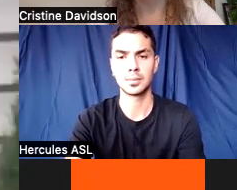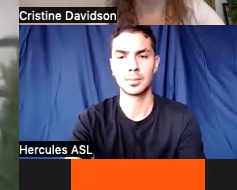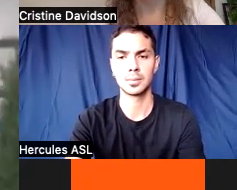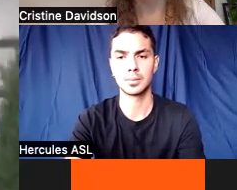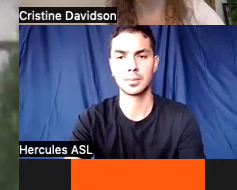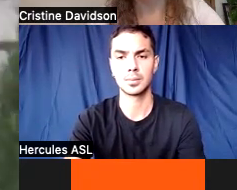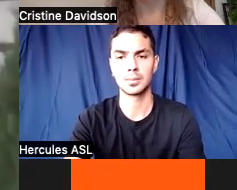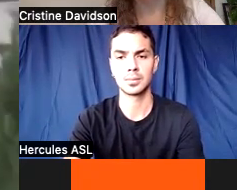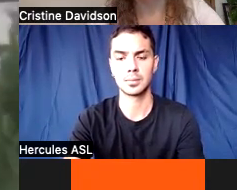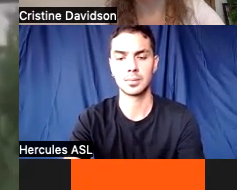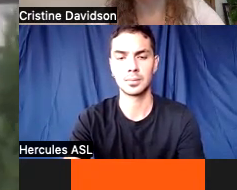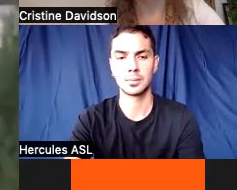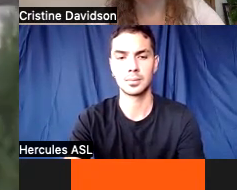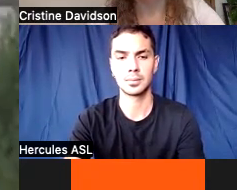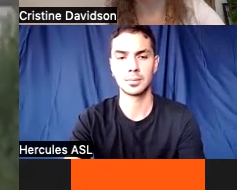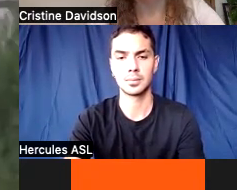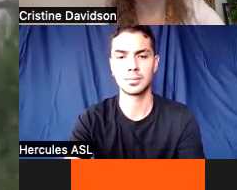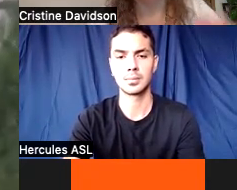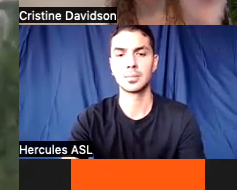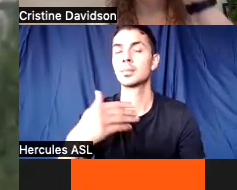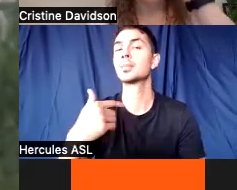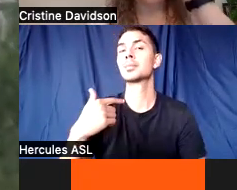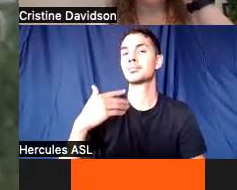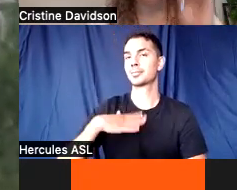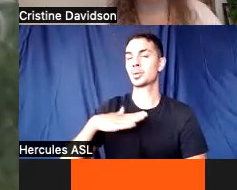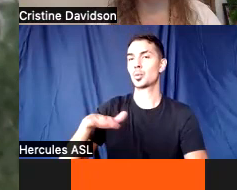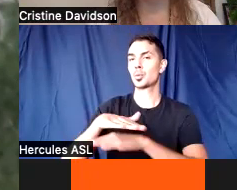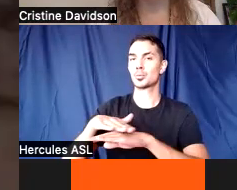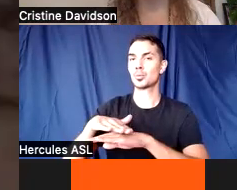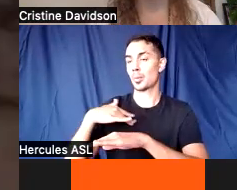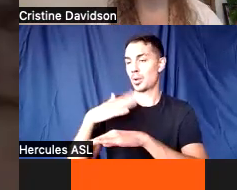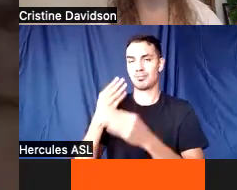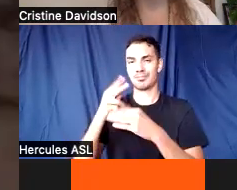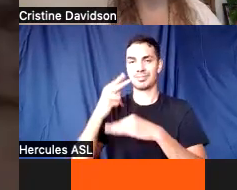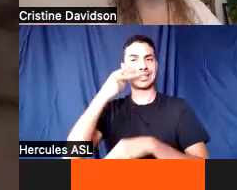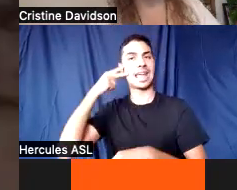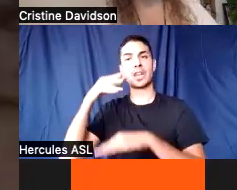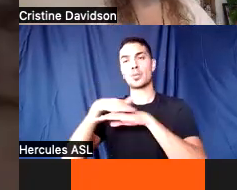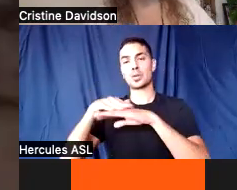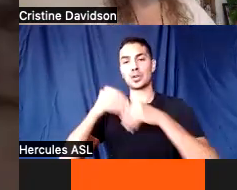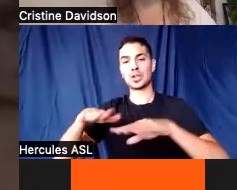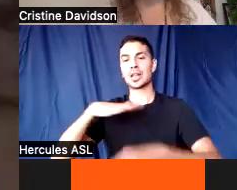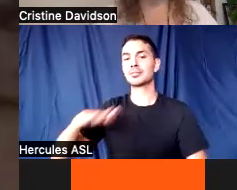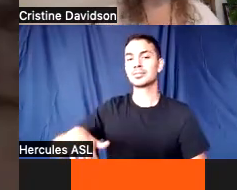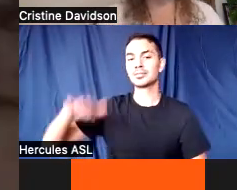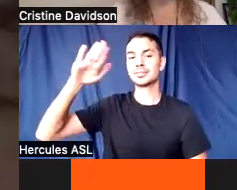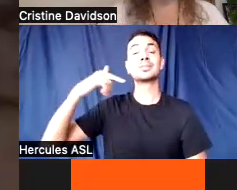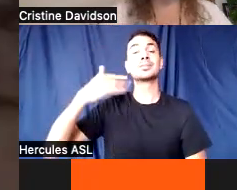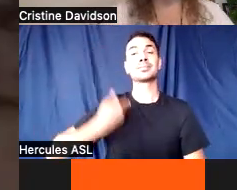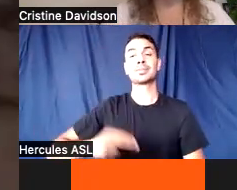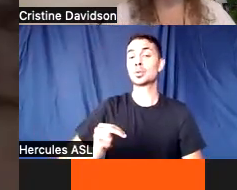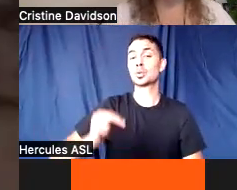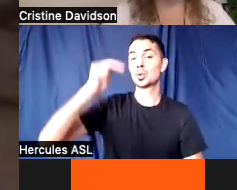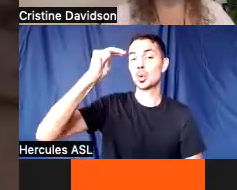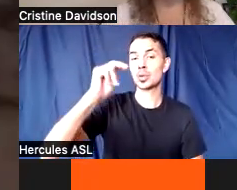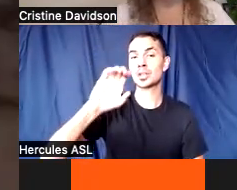the reservation, so my identity is I'm Northern Cheyenne, and my identity is complex because I got bussed off the